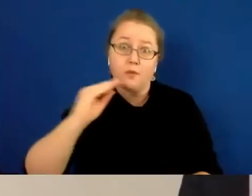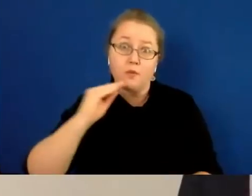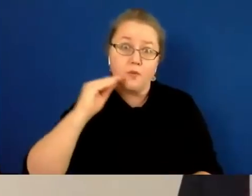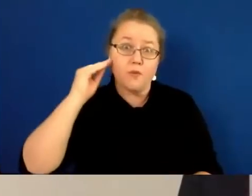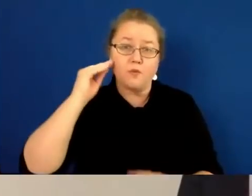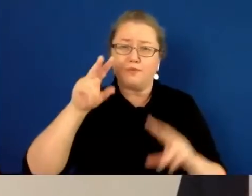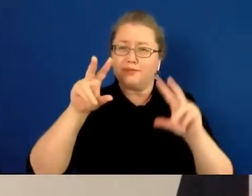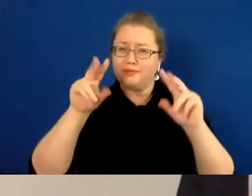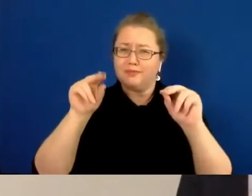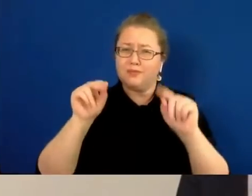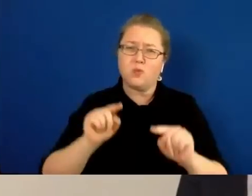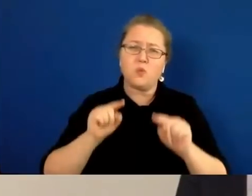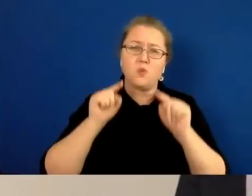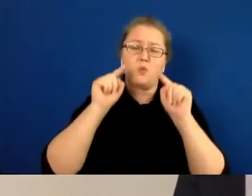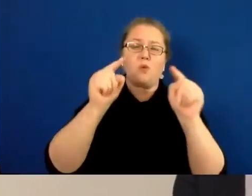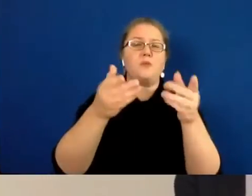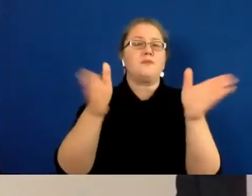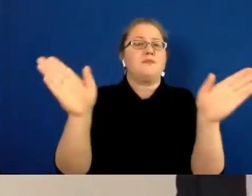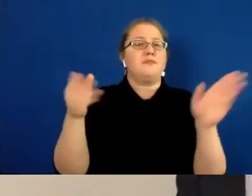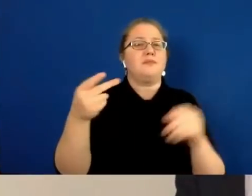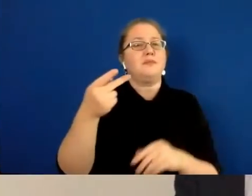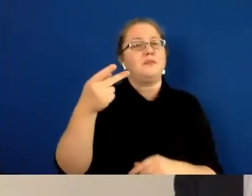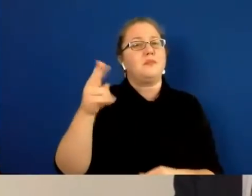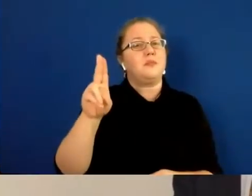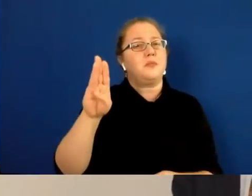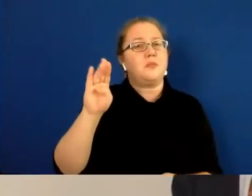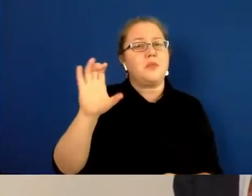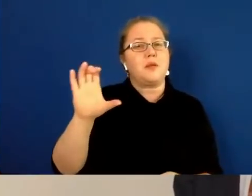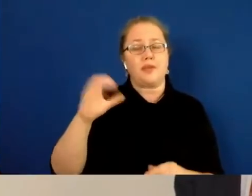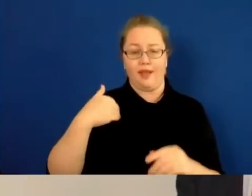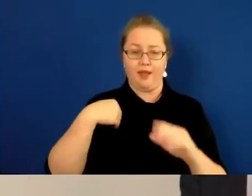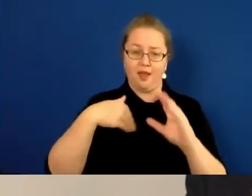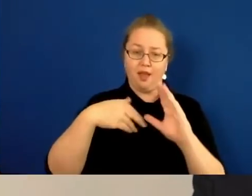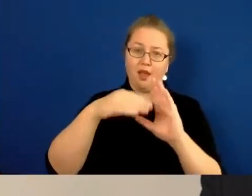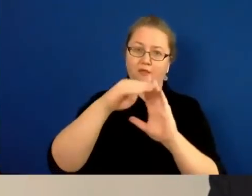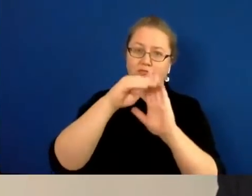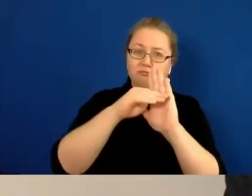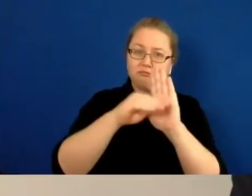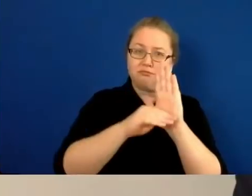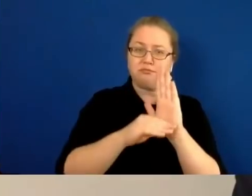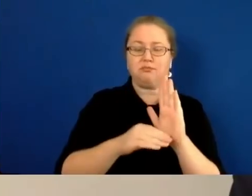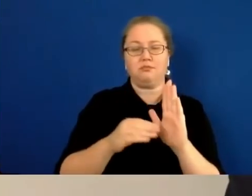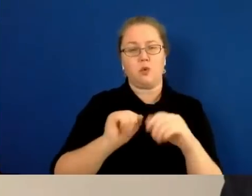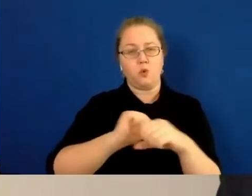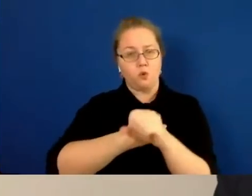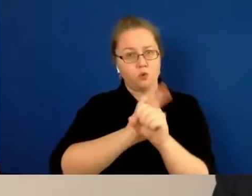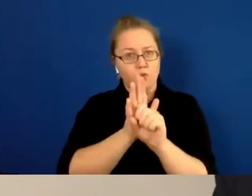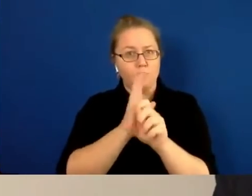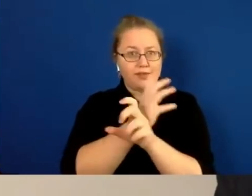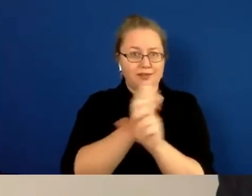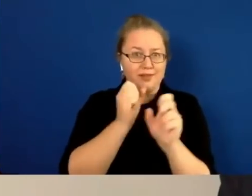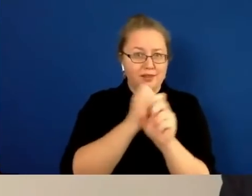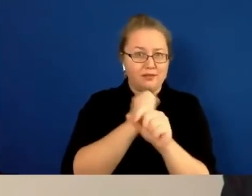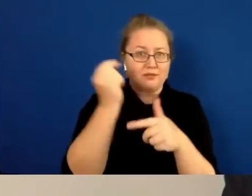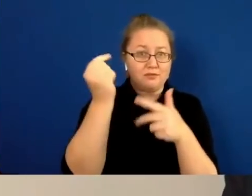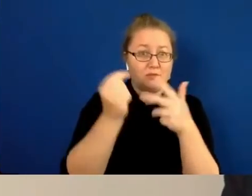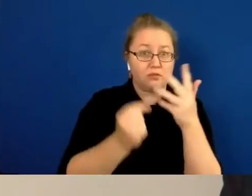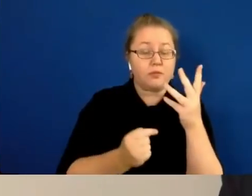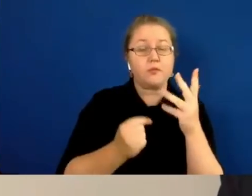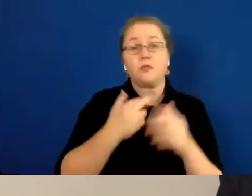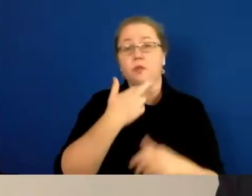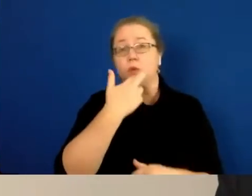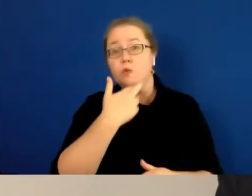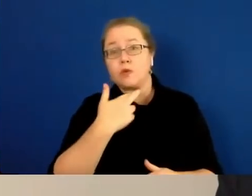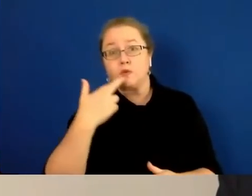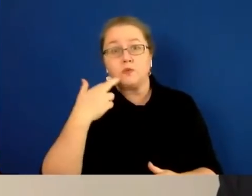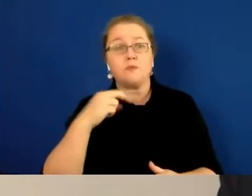to restaurants, so we need to keep our groups small at home. If you are thinking about seeing people from your